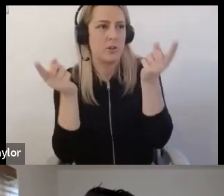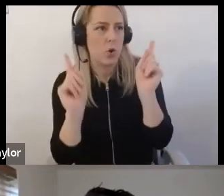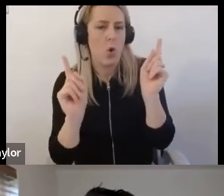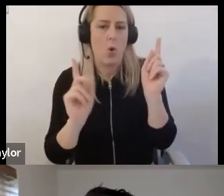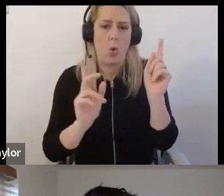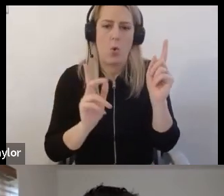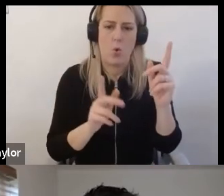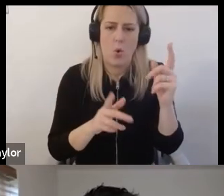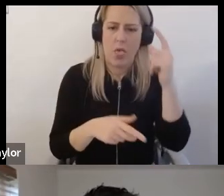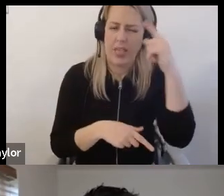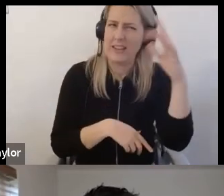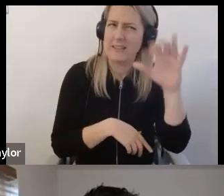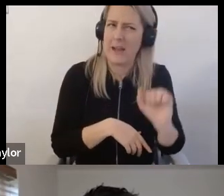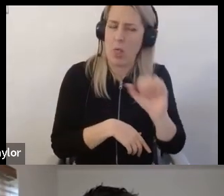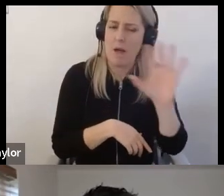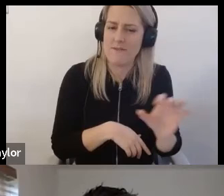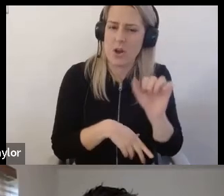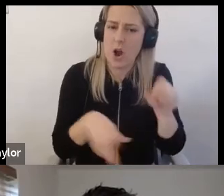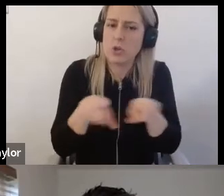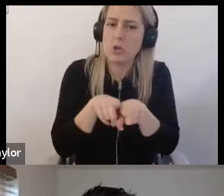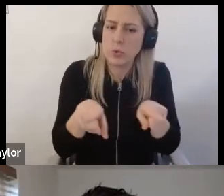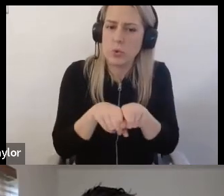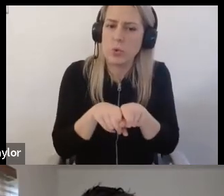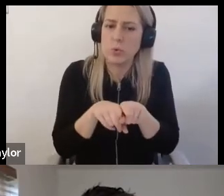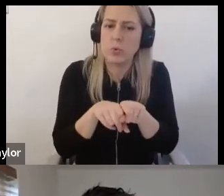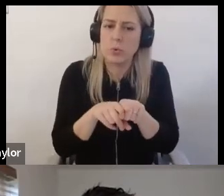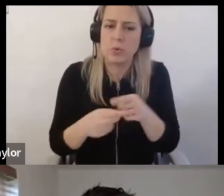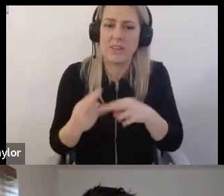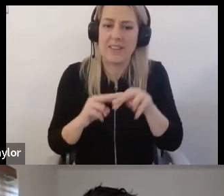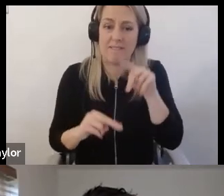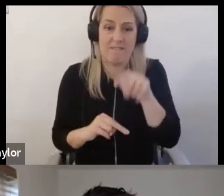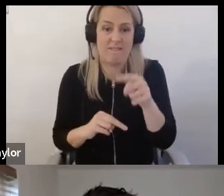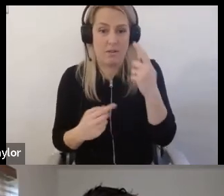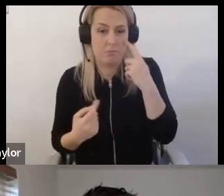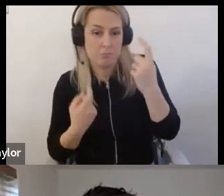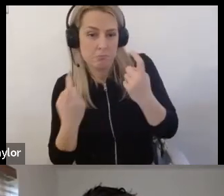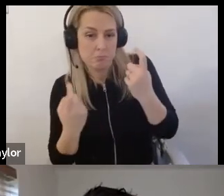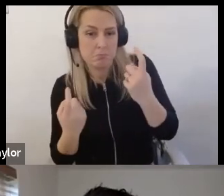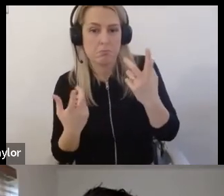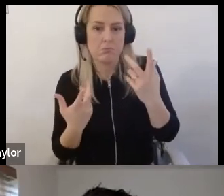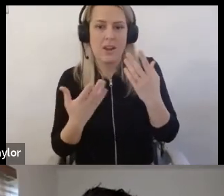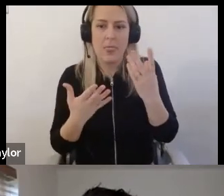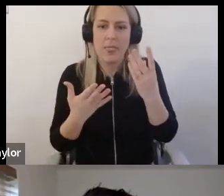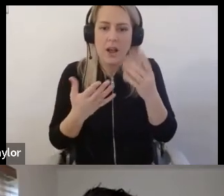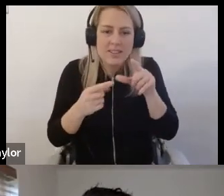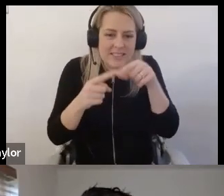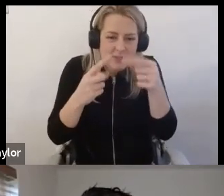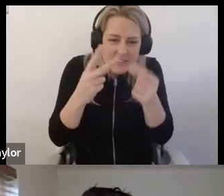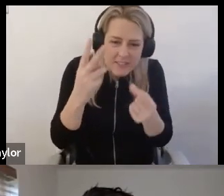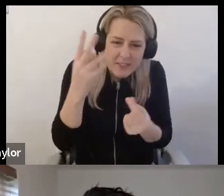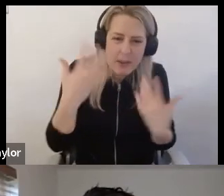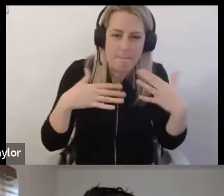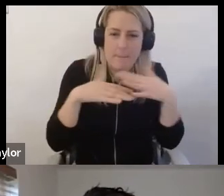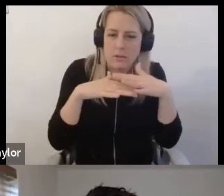and downstream components, the multipliers, it goes up. Investing in assistive technology had a benefit of over